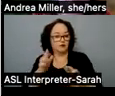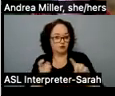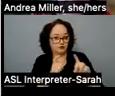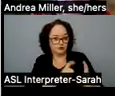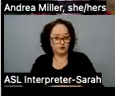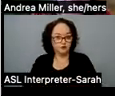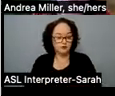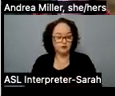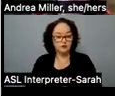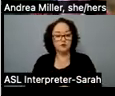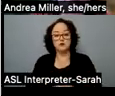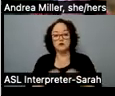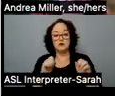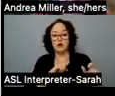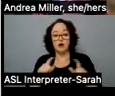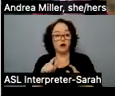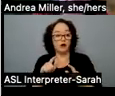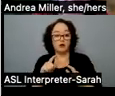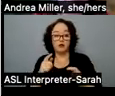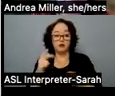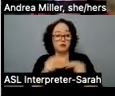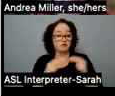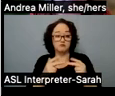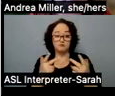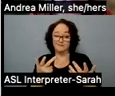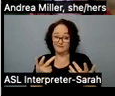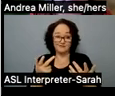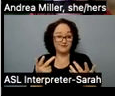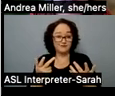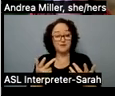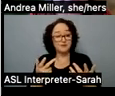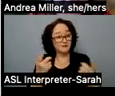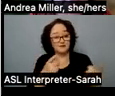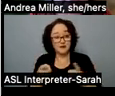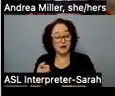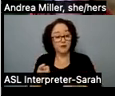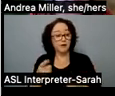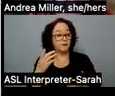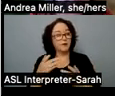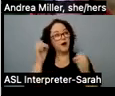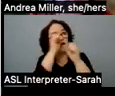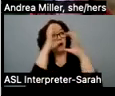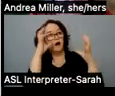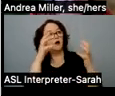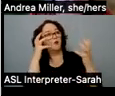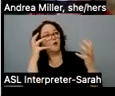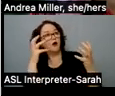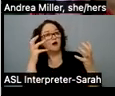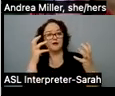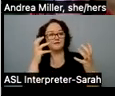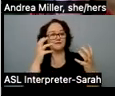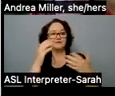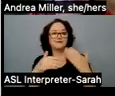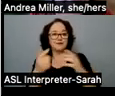one of the developments that we've done, we might have started out in one direction, but we ended up with where we are now in these pictures that you're seeing. There was a